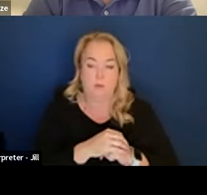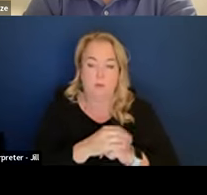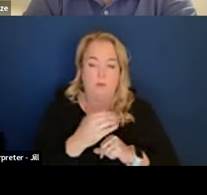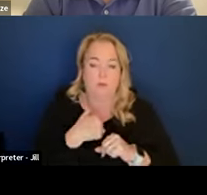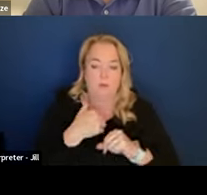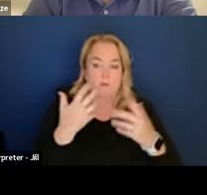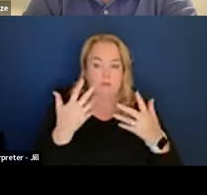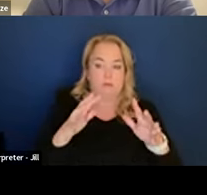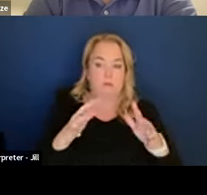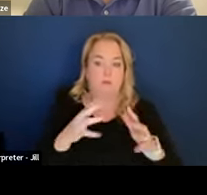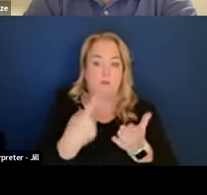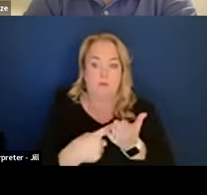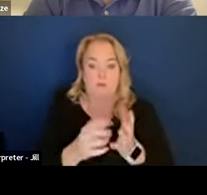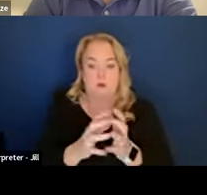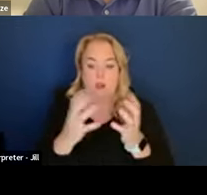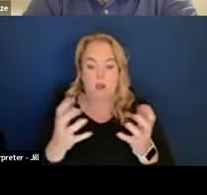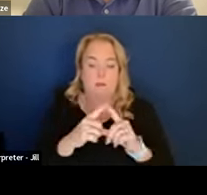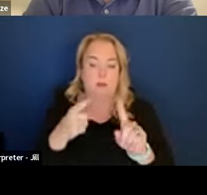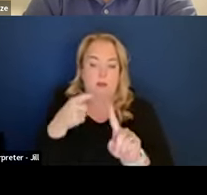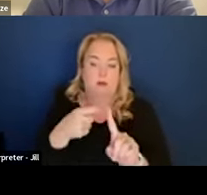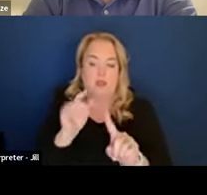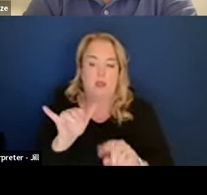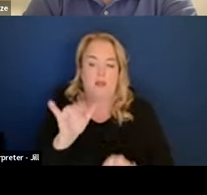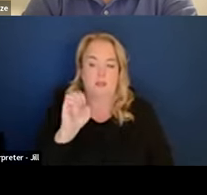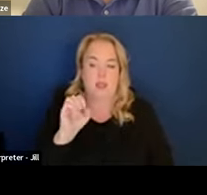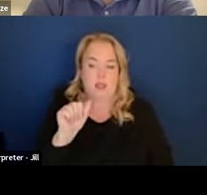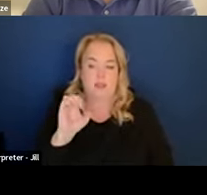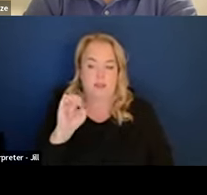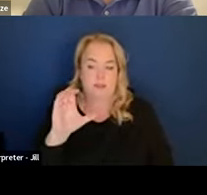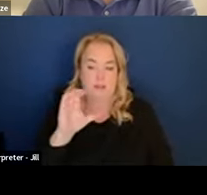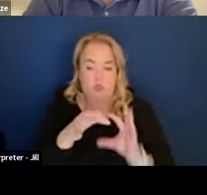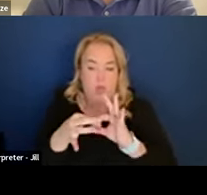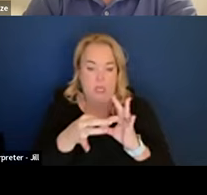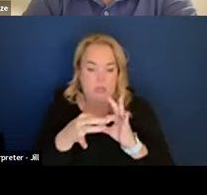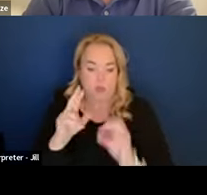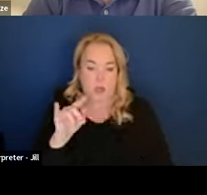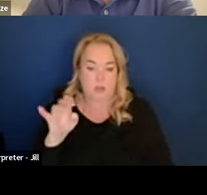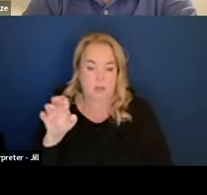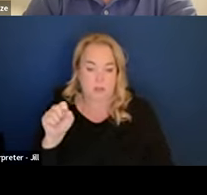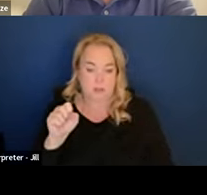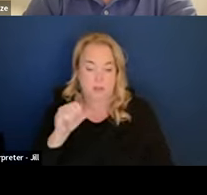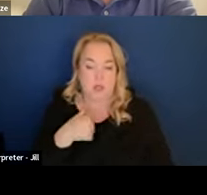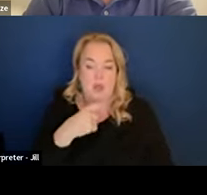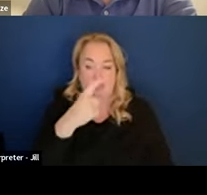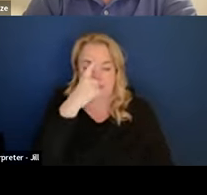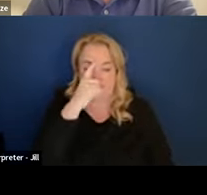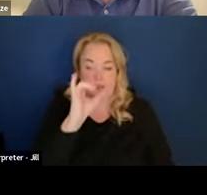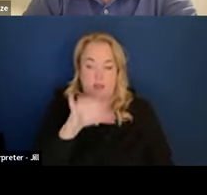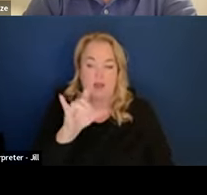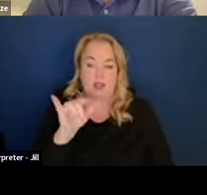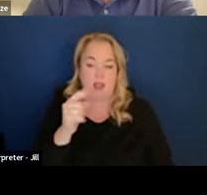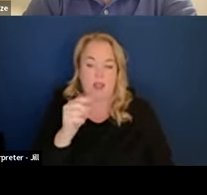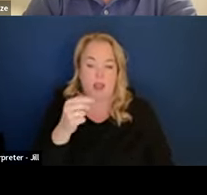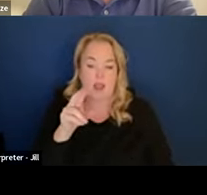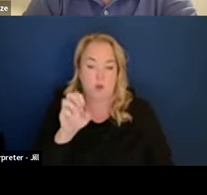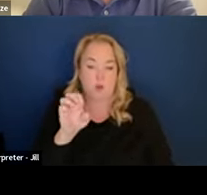I've covered a lot, but in a nutshell, that's AEC Unites. And I do think the Lighthouse model, there's a lot of